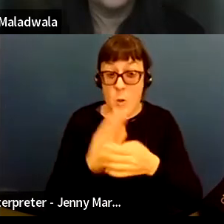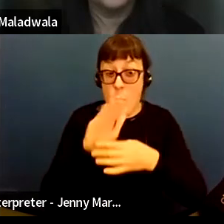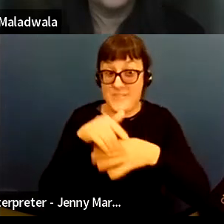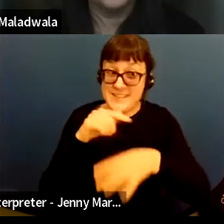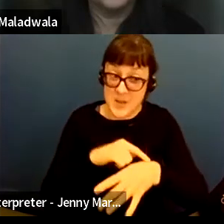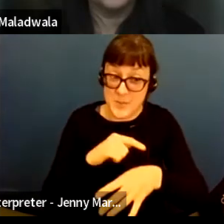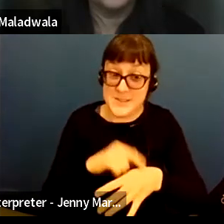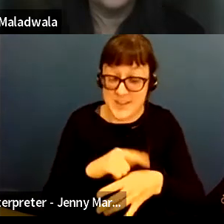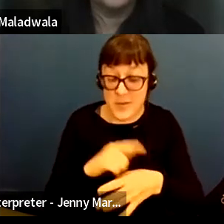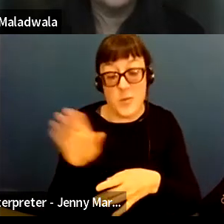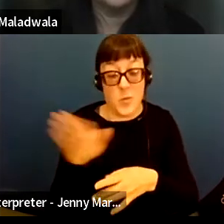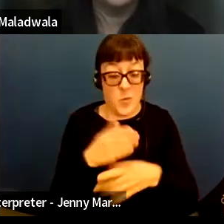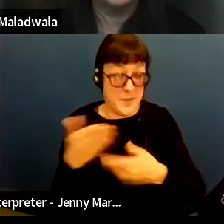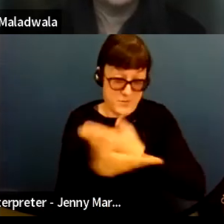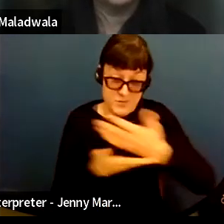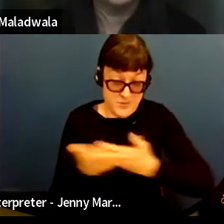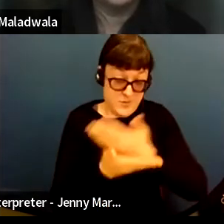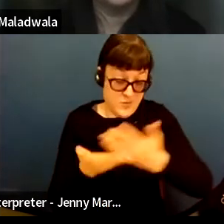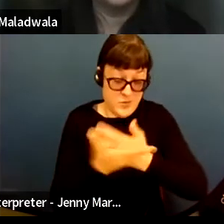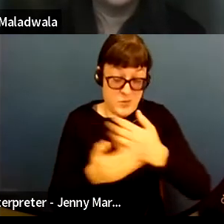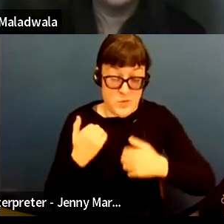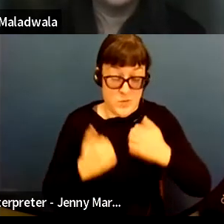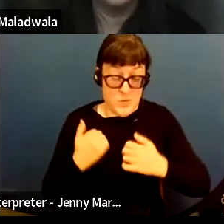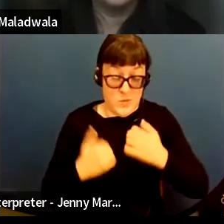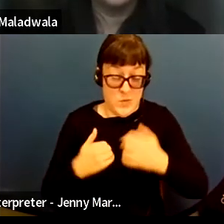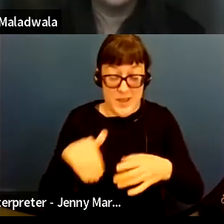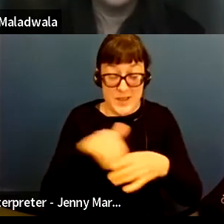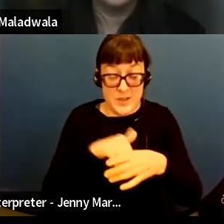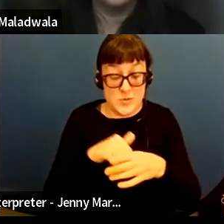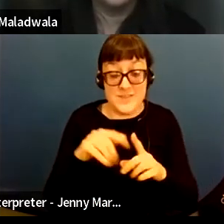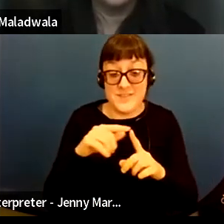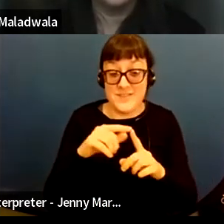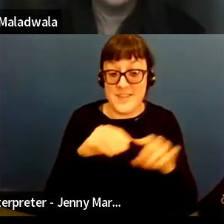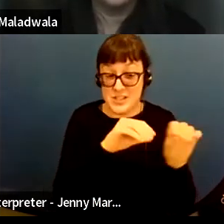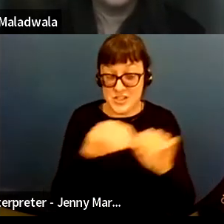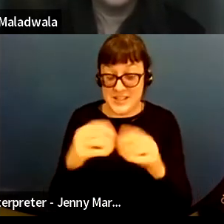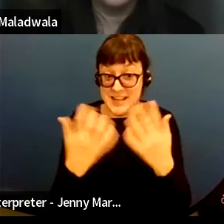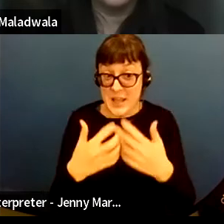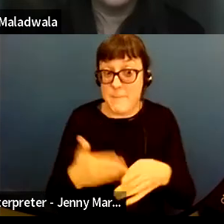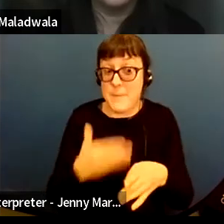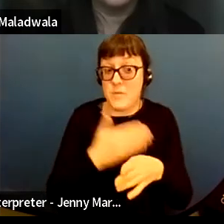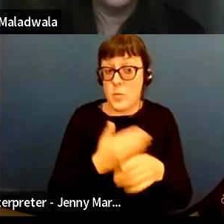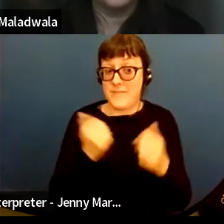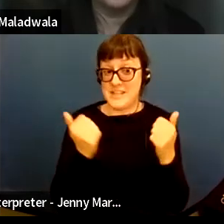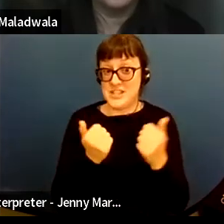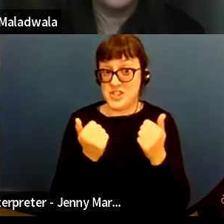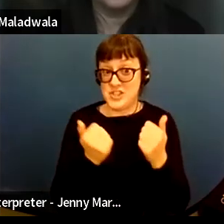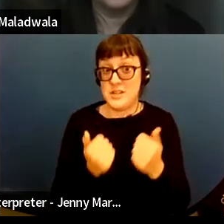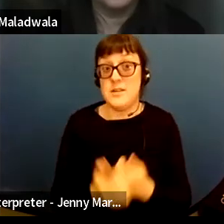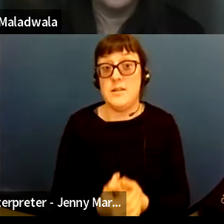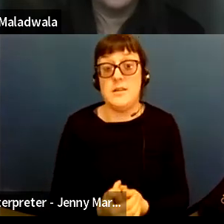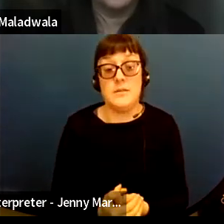that we've all had a really good natter about inclusive educational technology. But before I end this